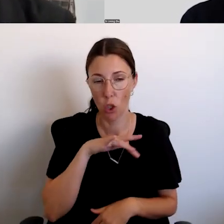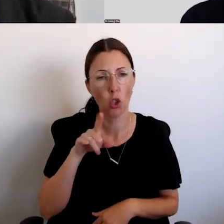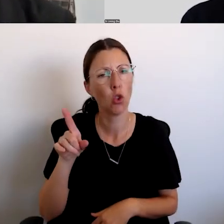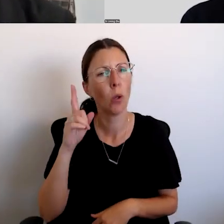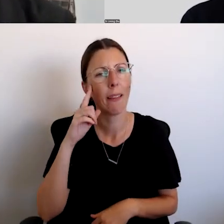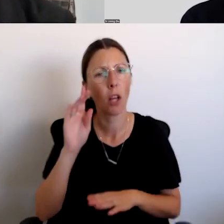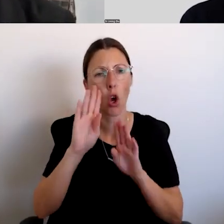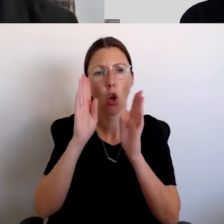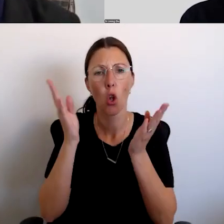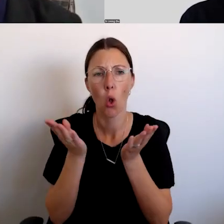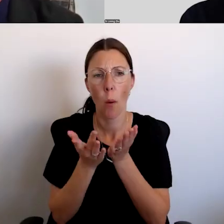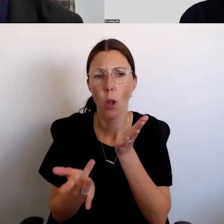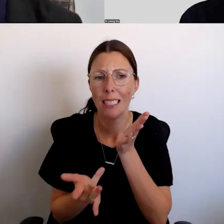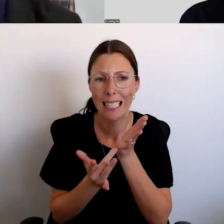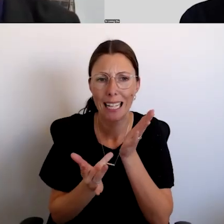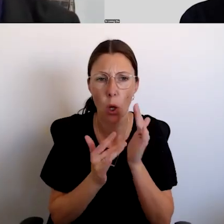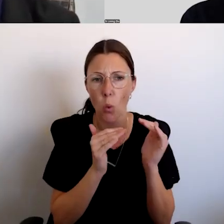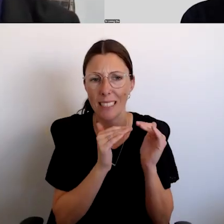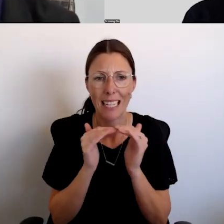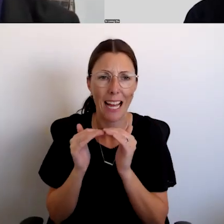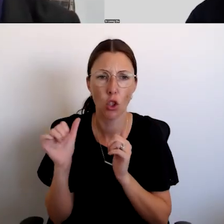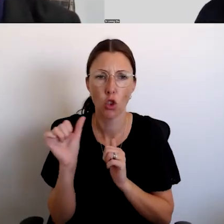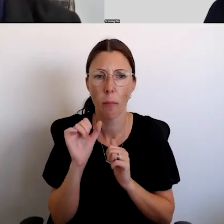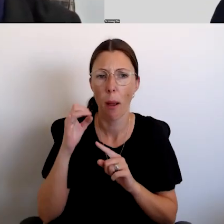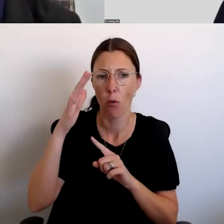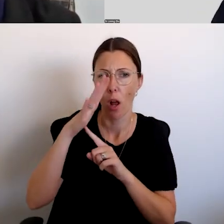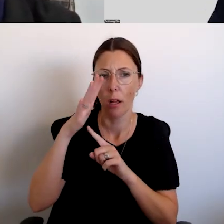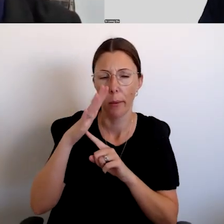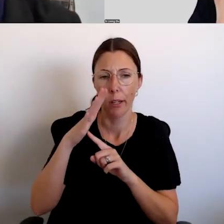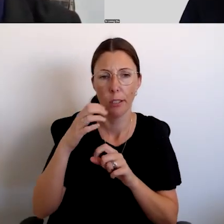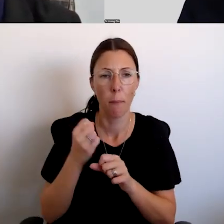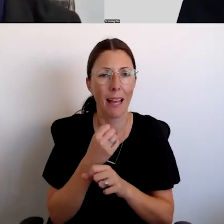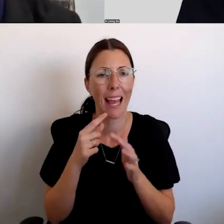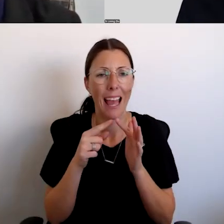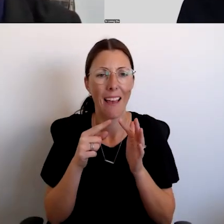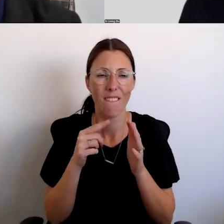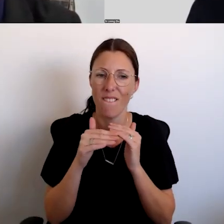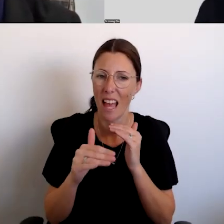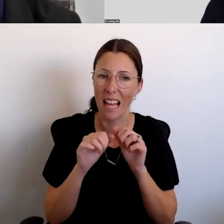technical standards should be a priority to create an ethical and fair system? And